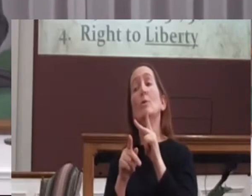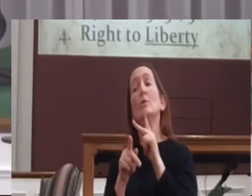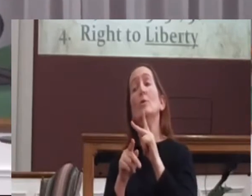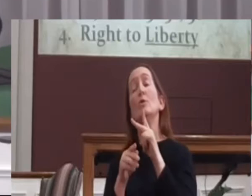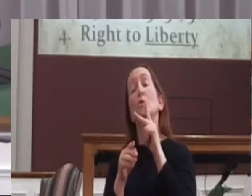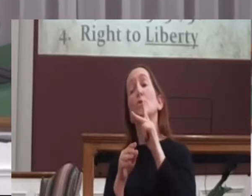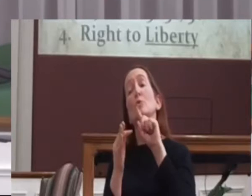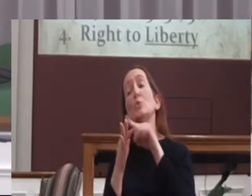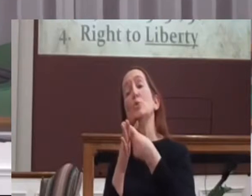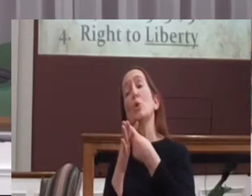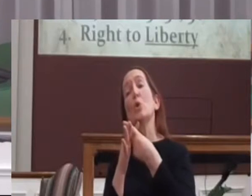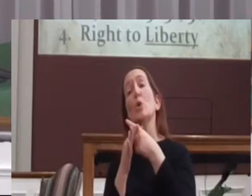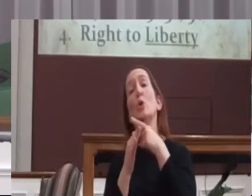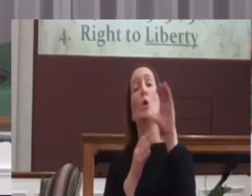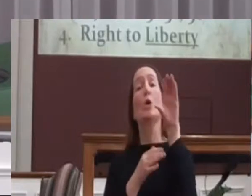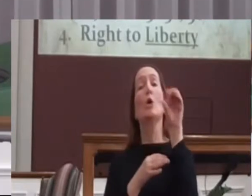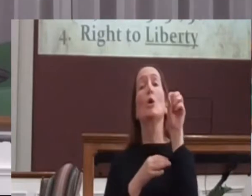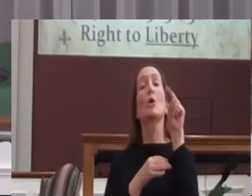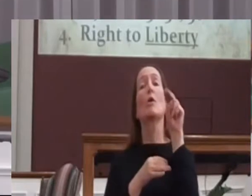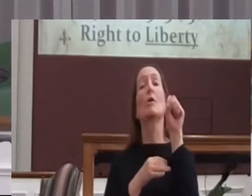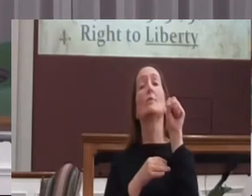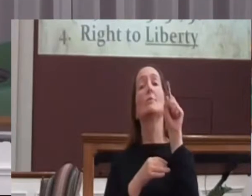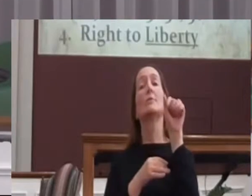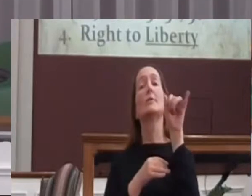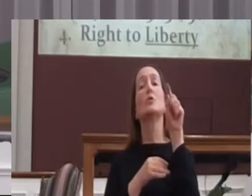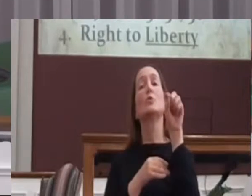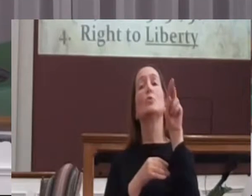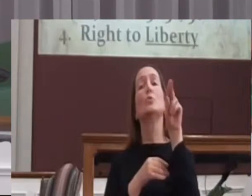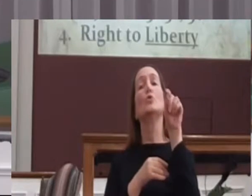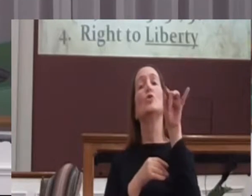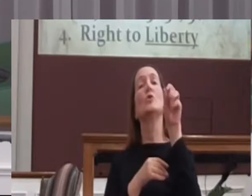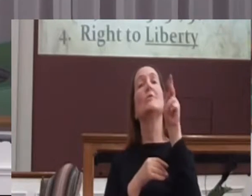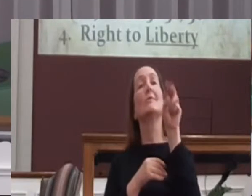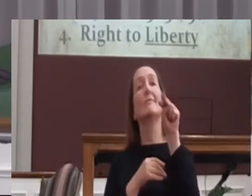Constitution for the United States of America.